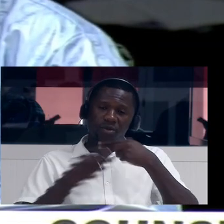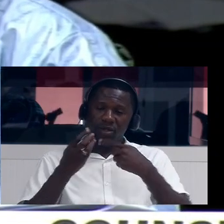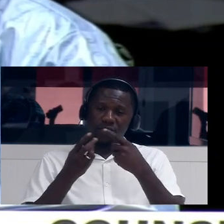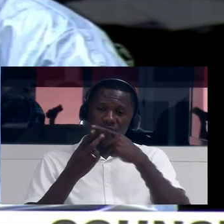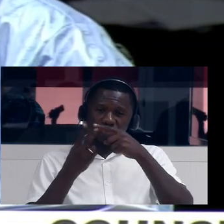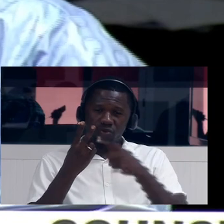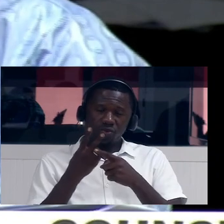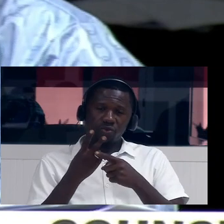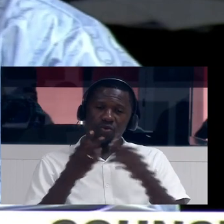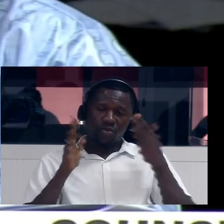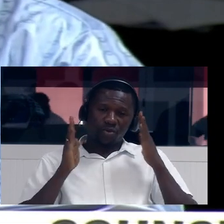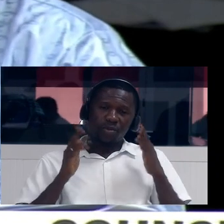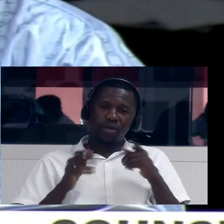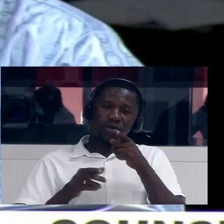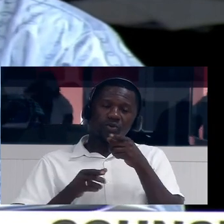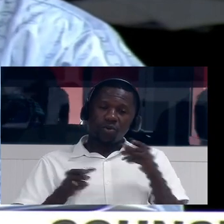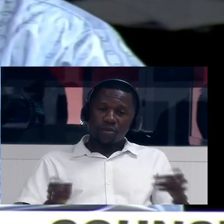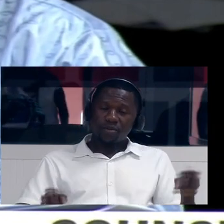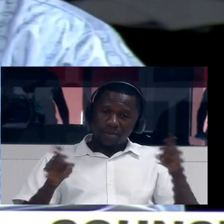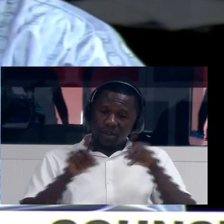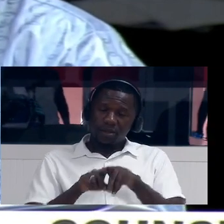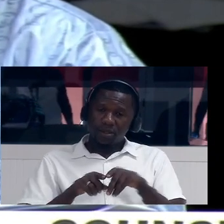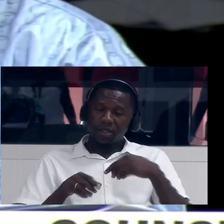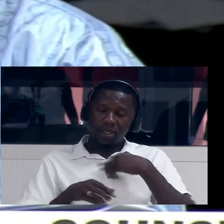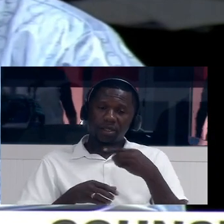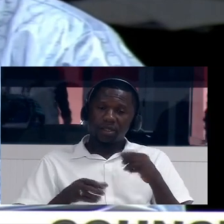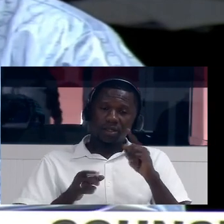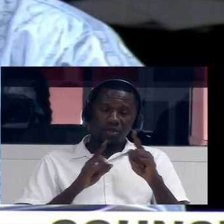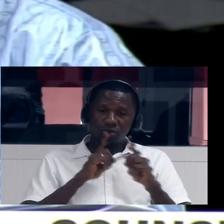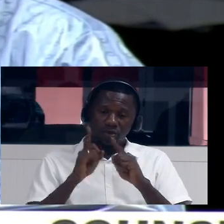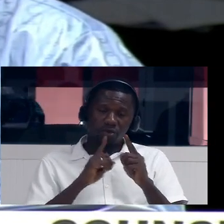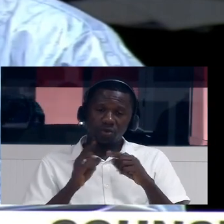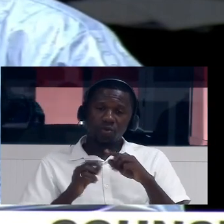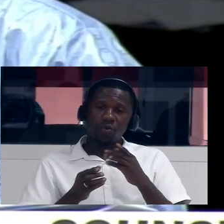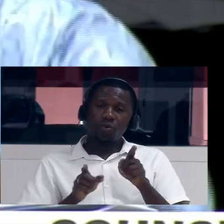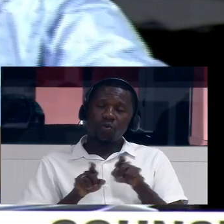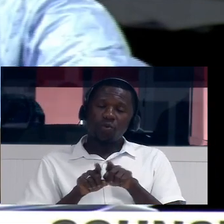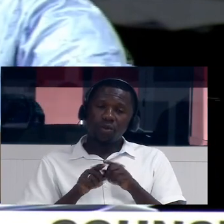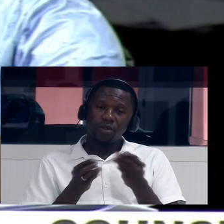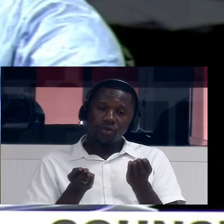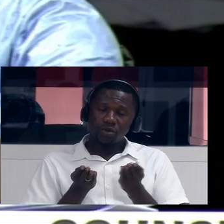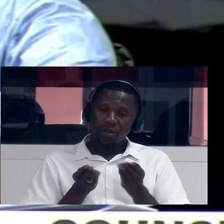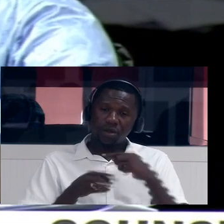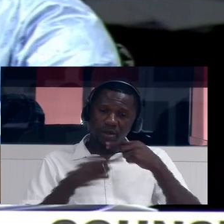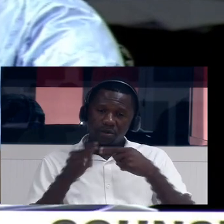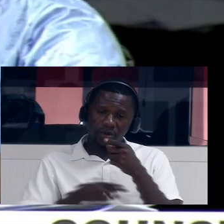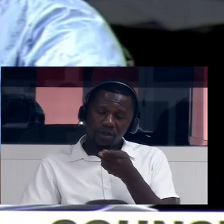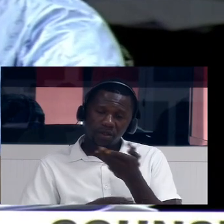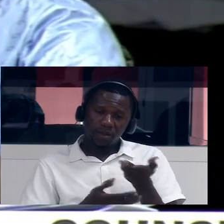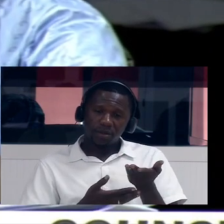Did you participate in any discussions with students about this? Well,